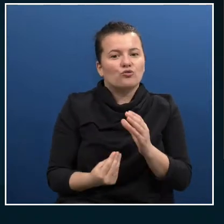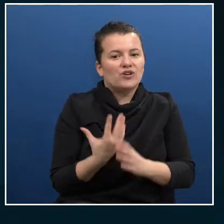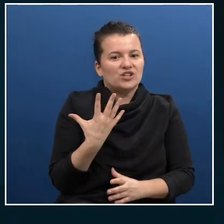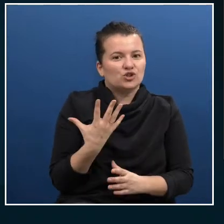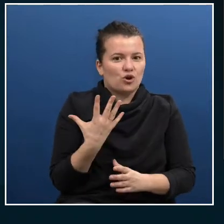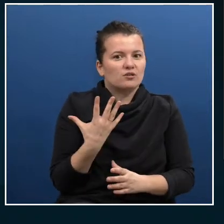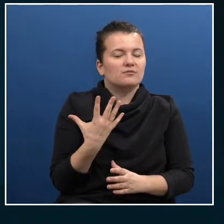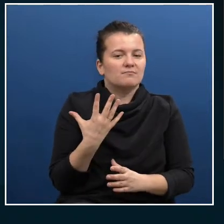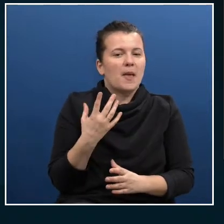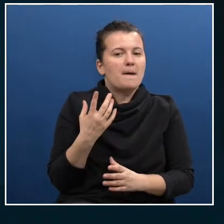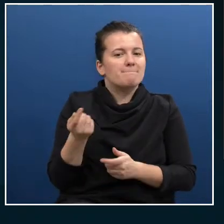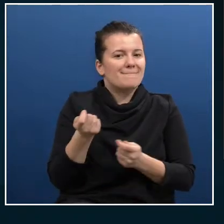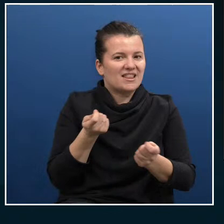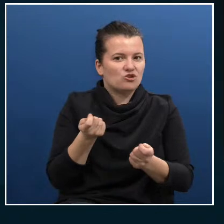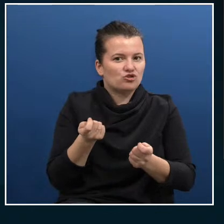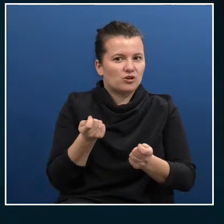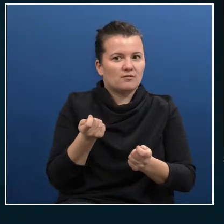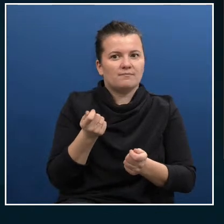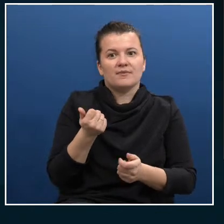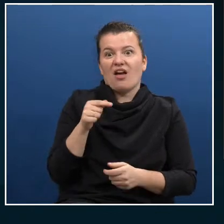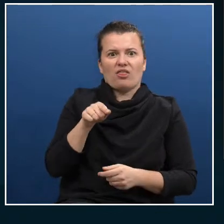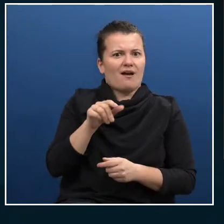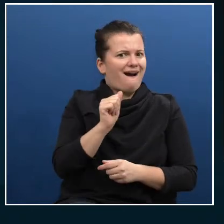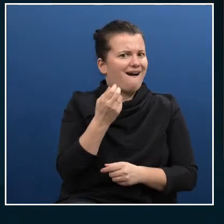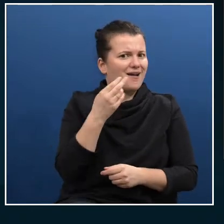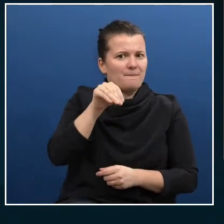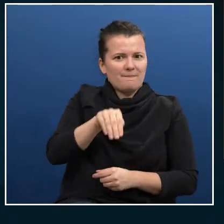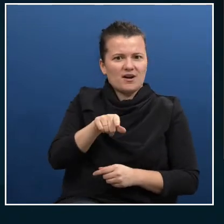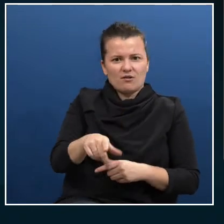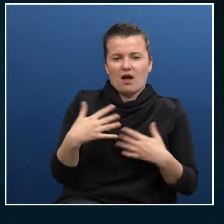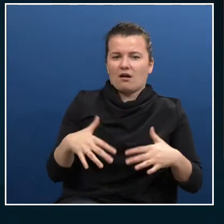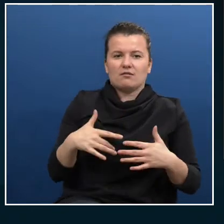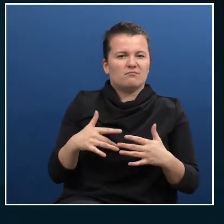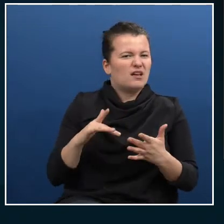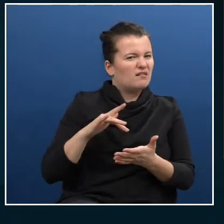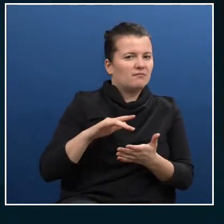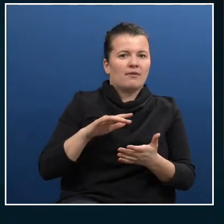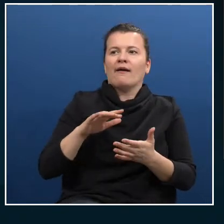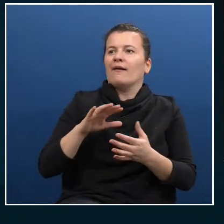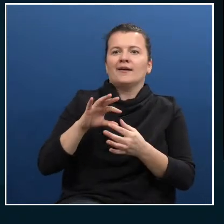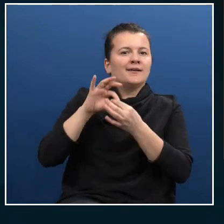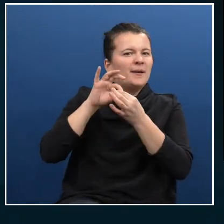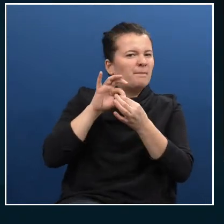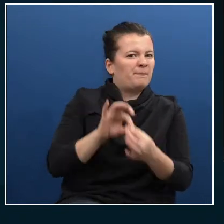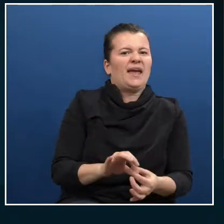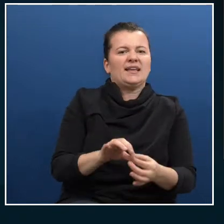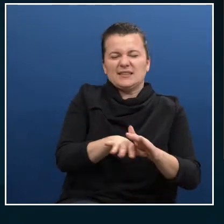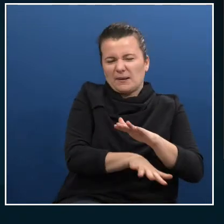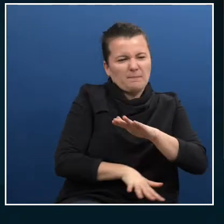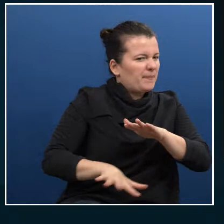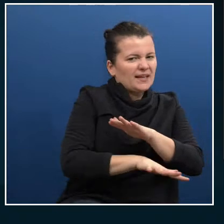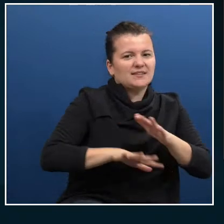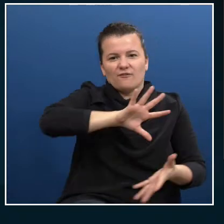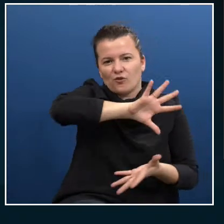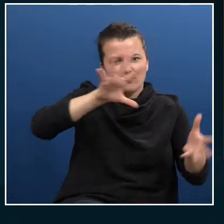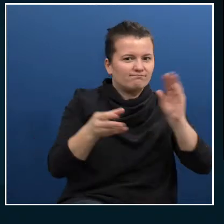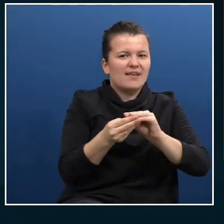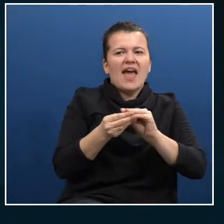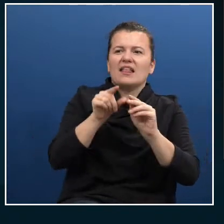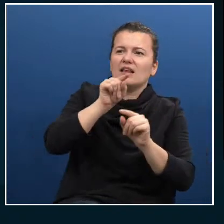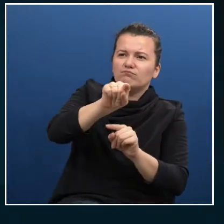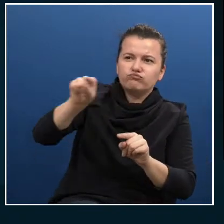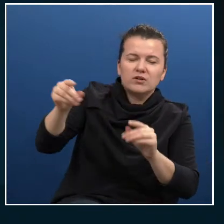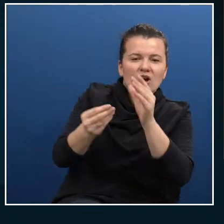Azure. So we'll definitely need to be able to talk in ARM templates to the Resource Manager. But as I